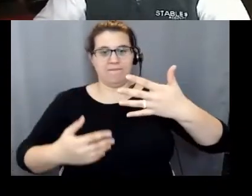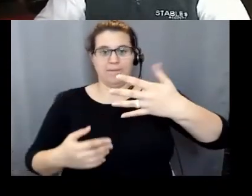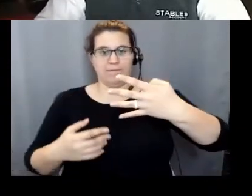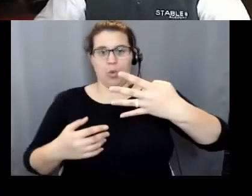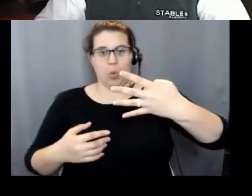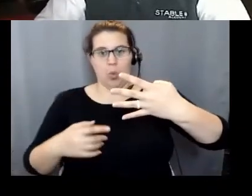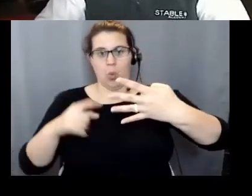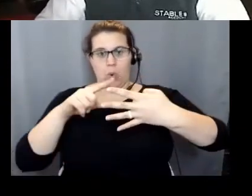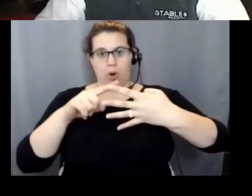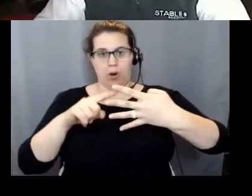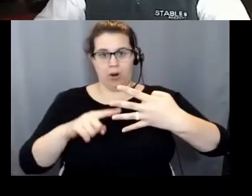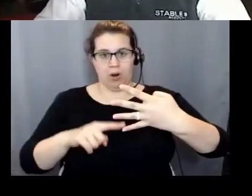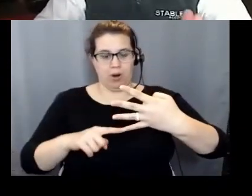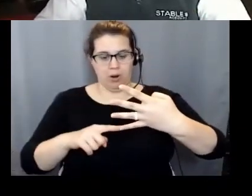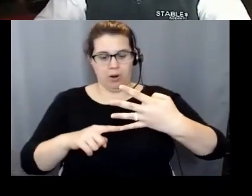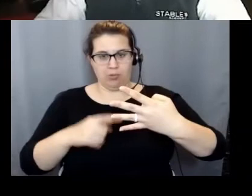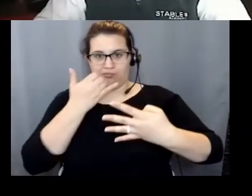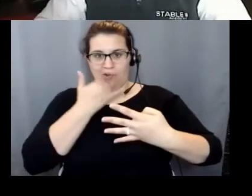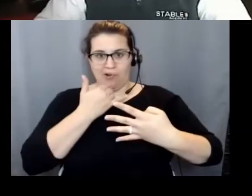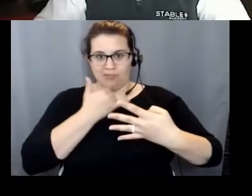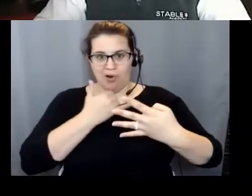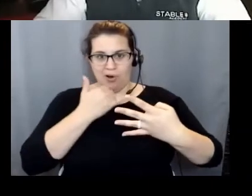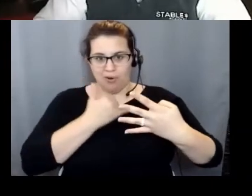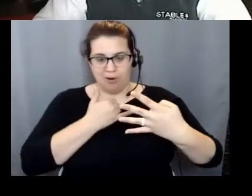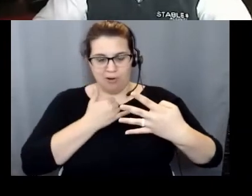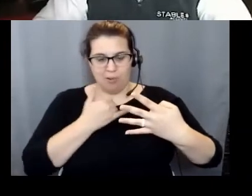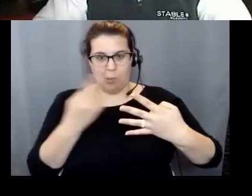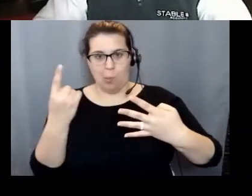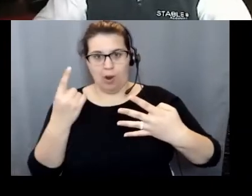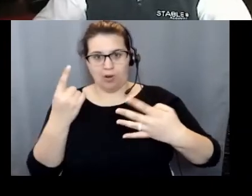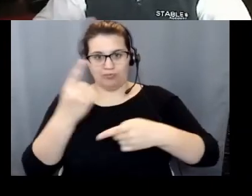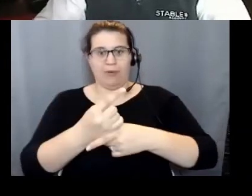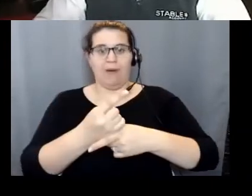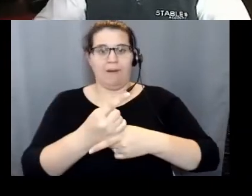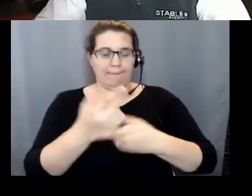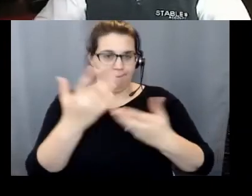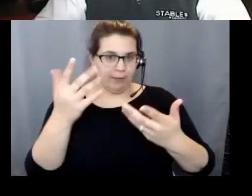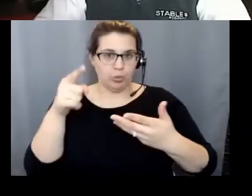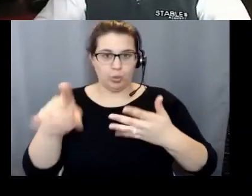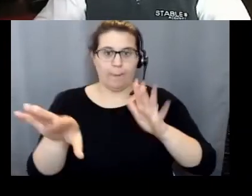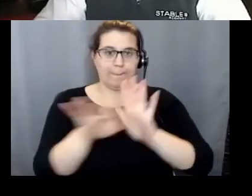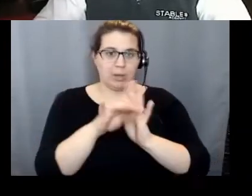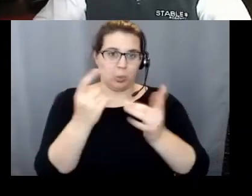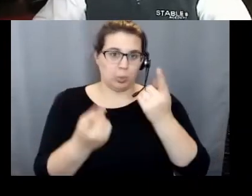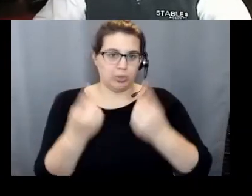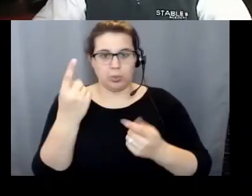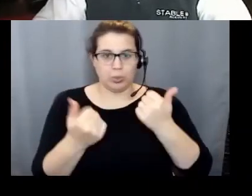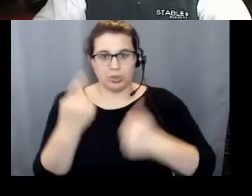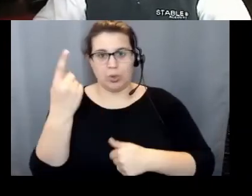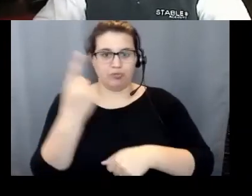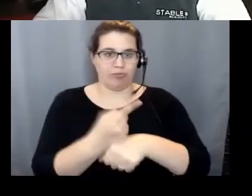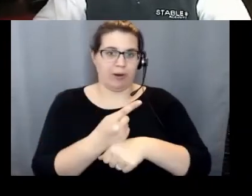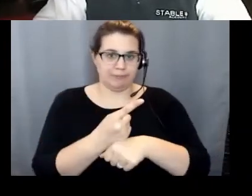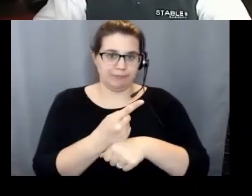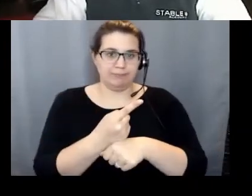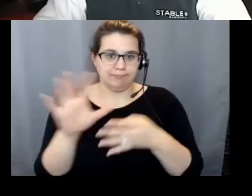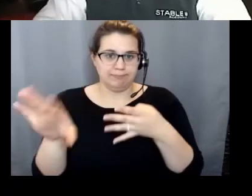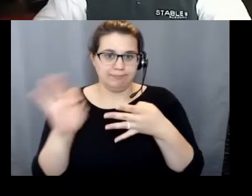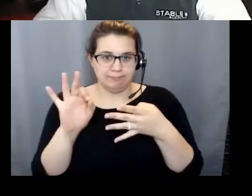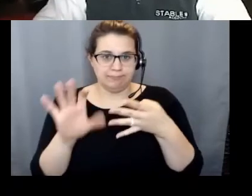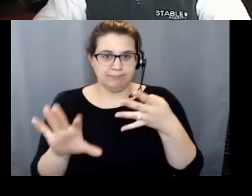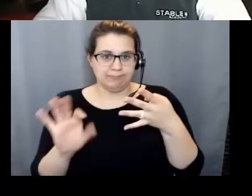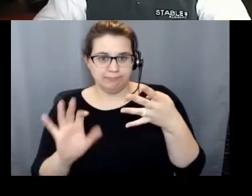One of them is bound to be correct, and the others were just fictitiously made up, and you select the correct answer. There's a total of